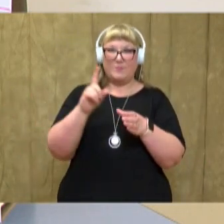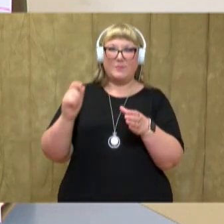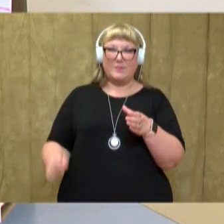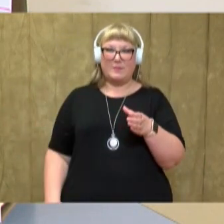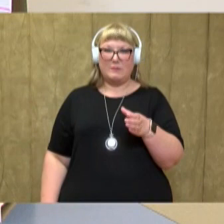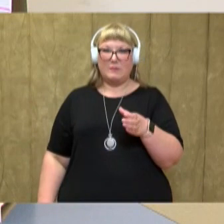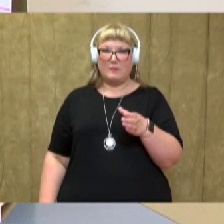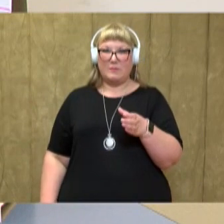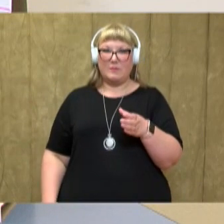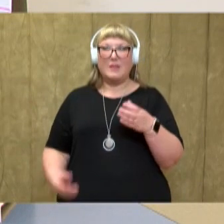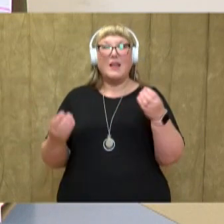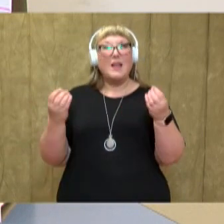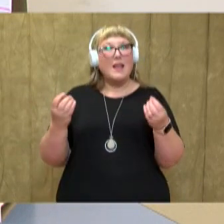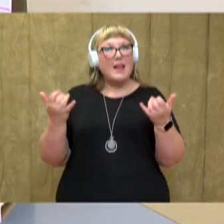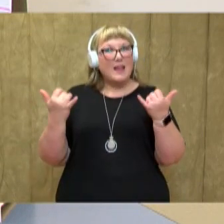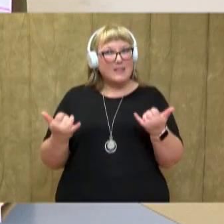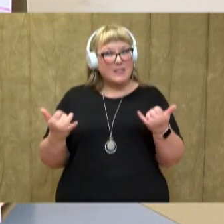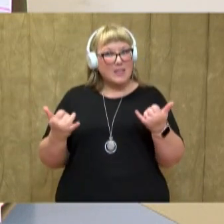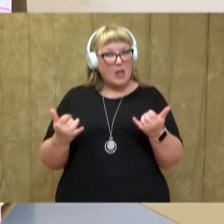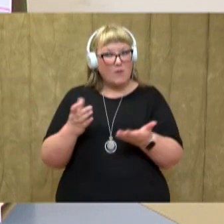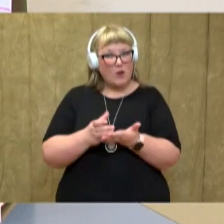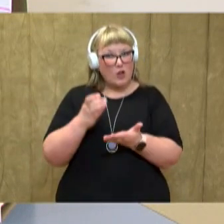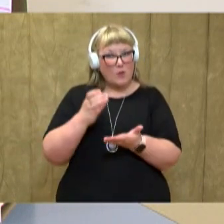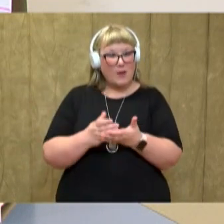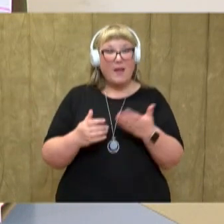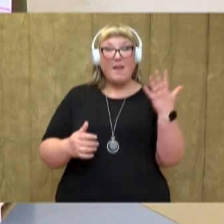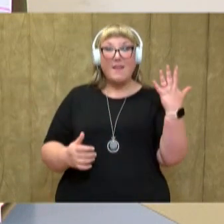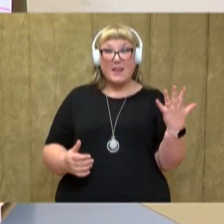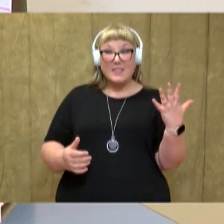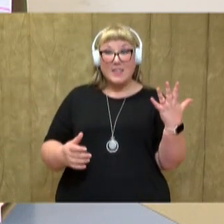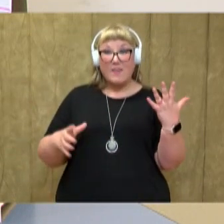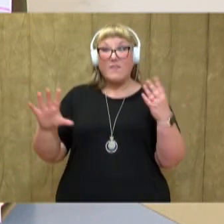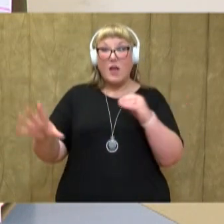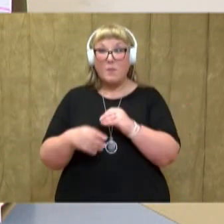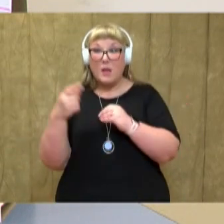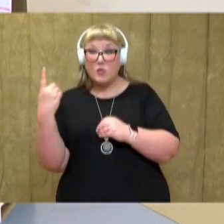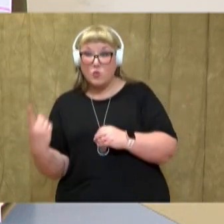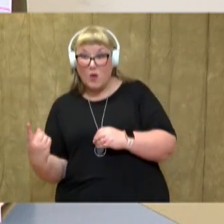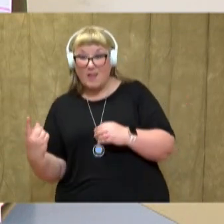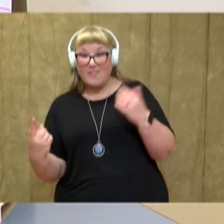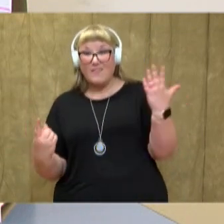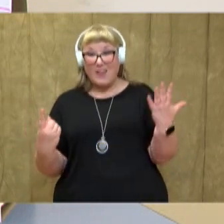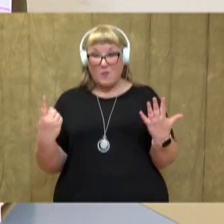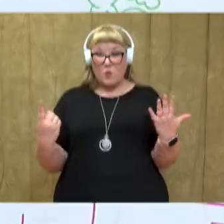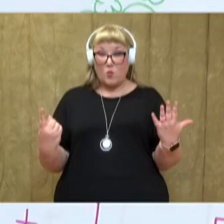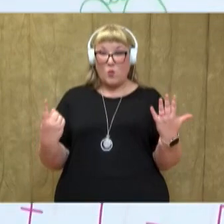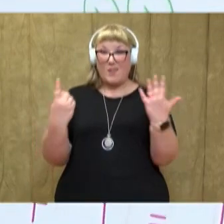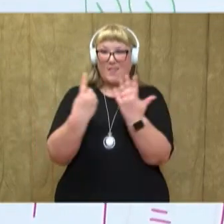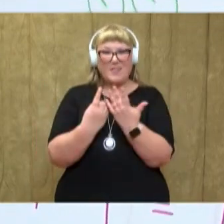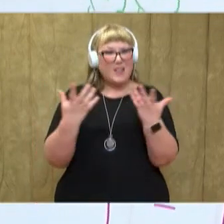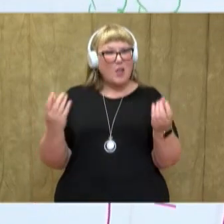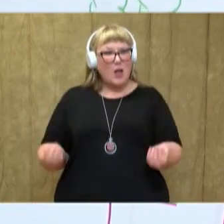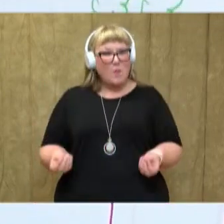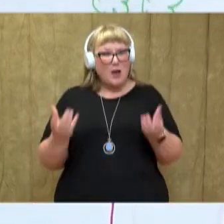1. So now our cup has 5 plus 1. Let's see how many scoops that